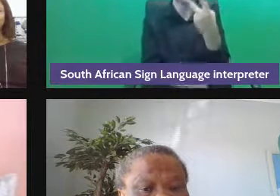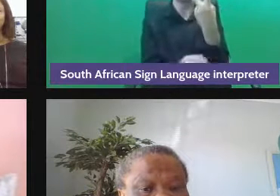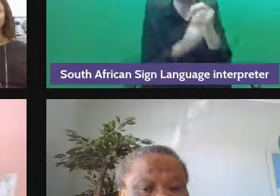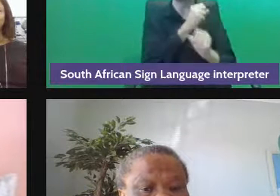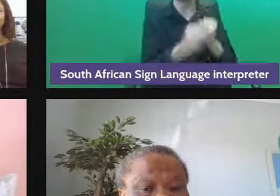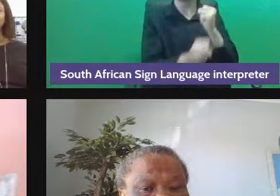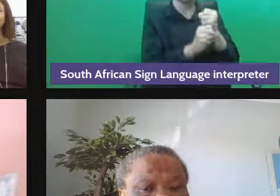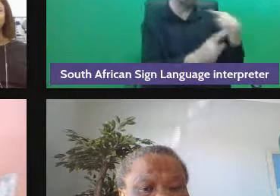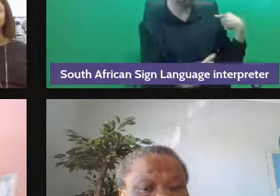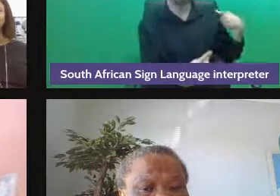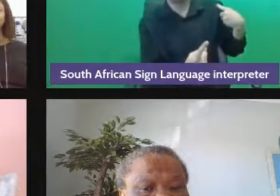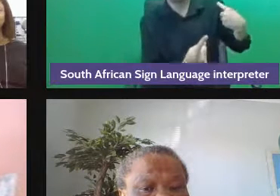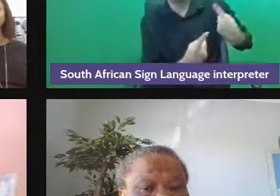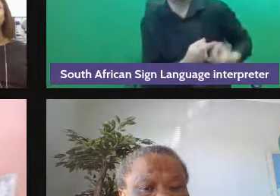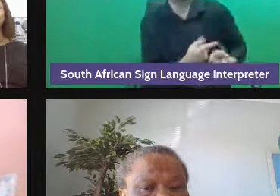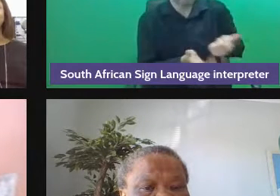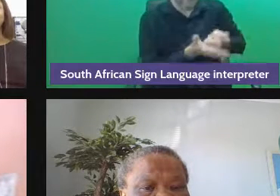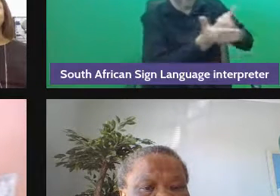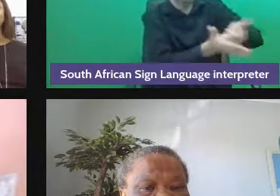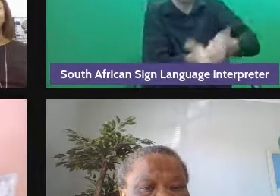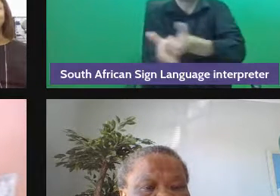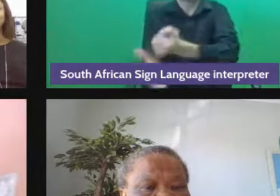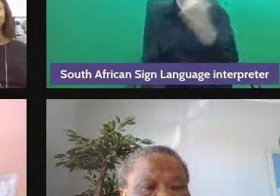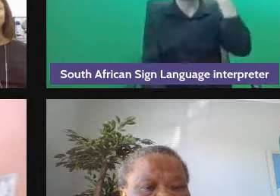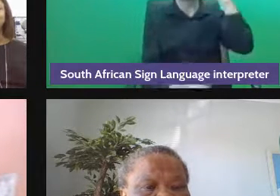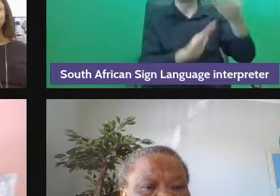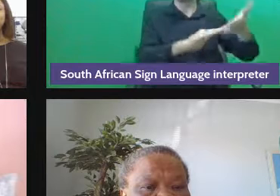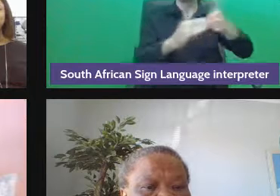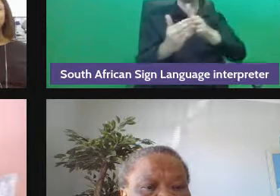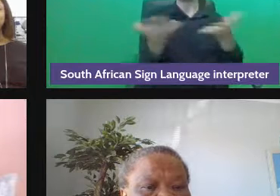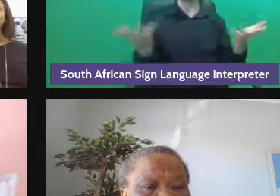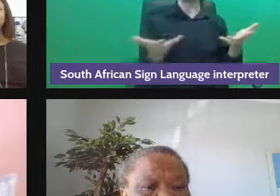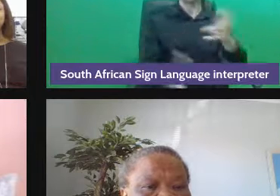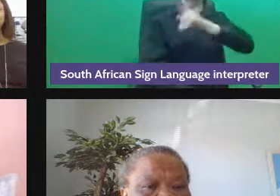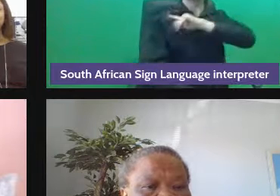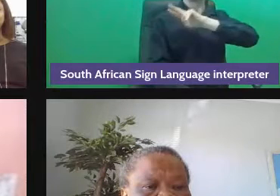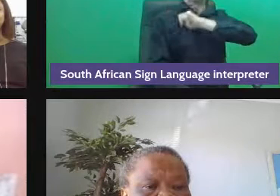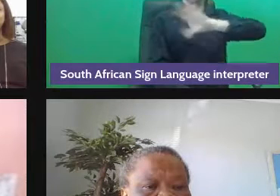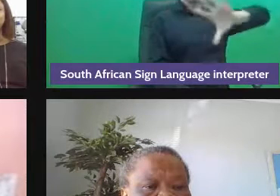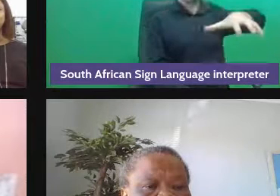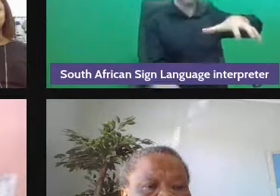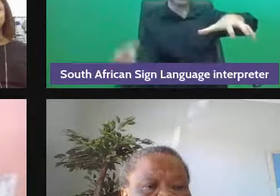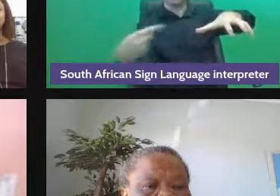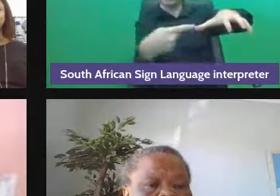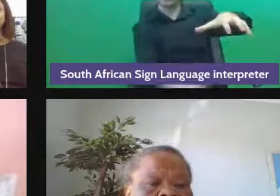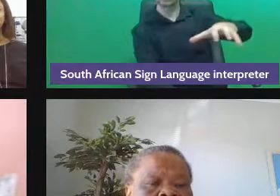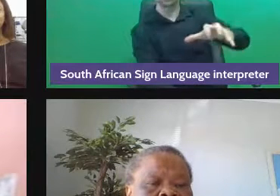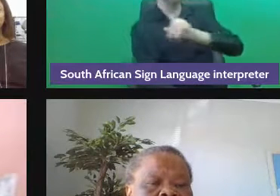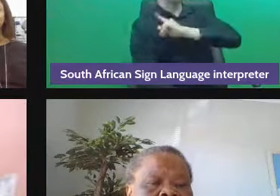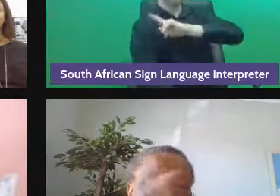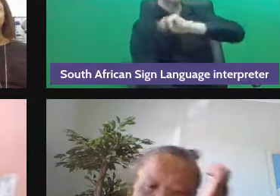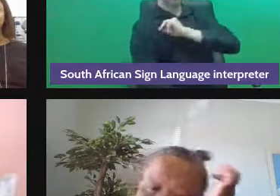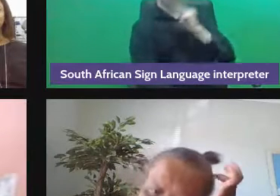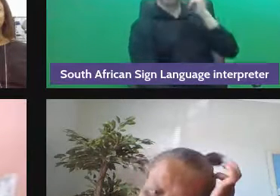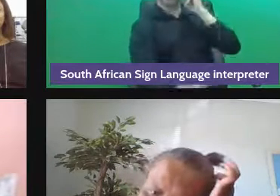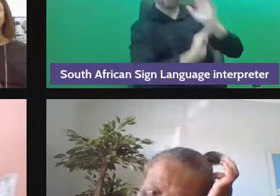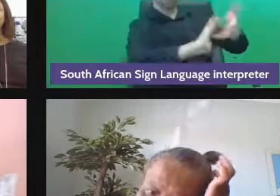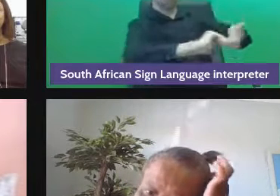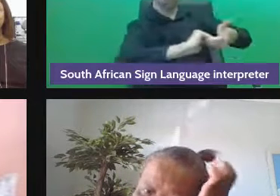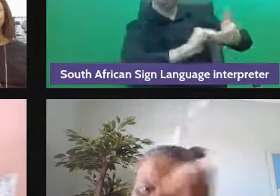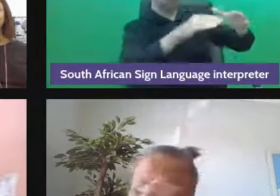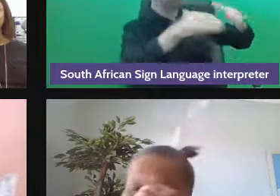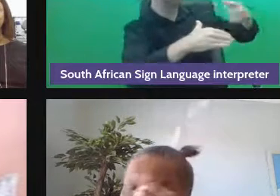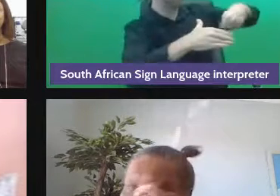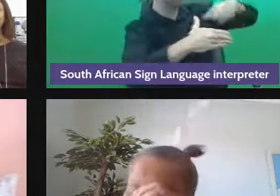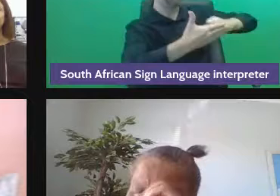deaf community of KwaZulu-Natal province. And KwaZulu-Natal Deaf Association projects